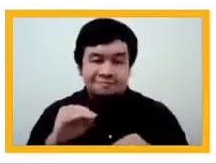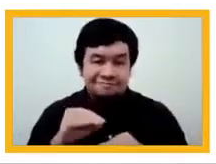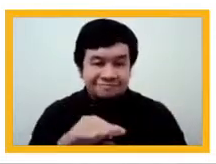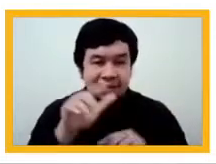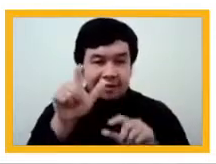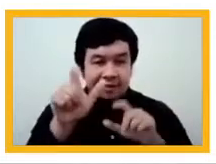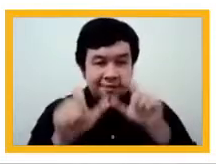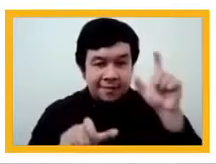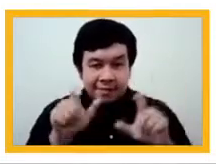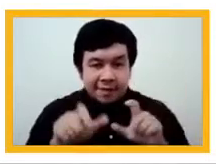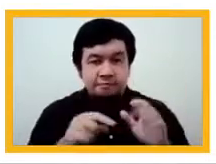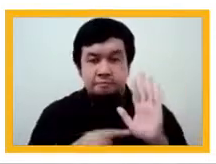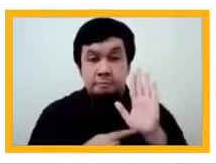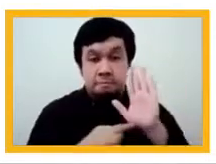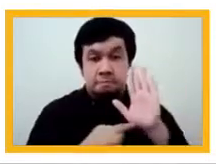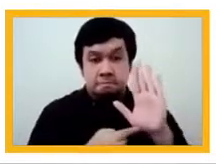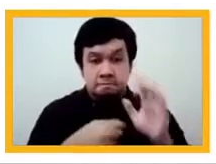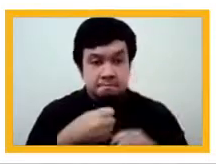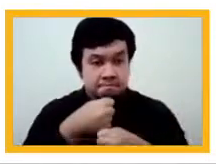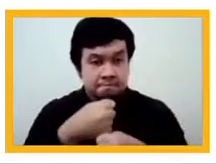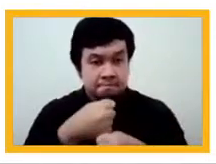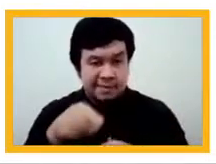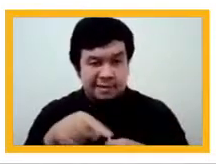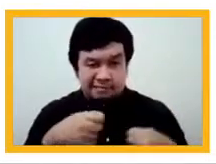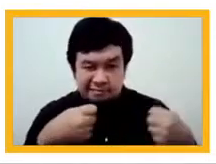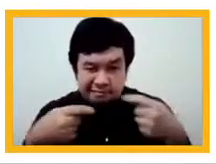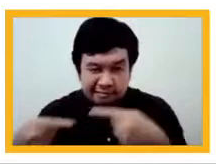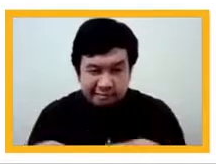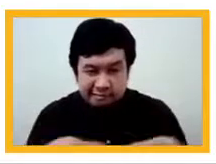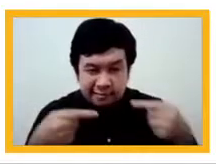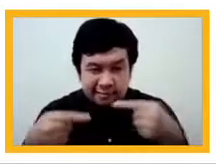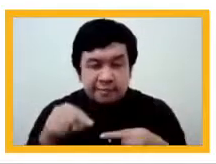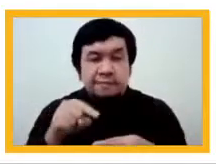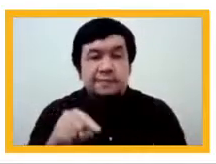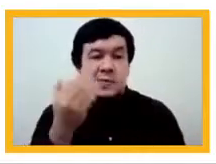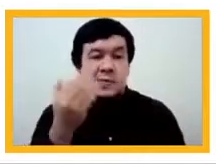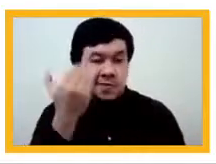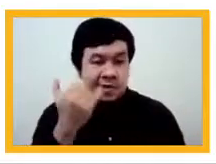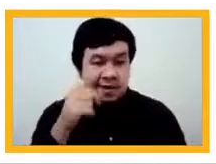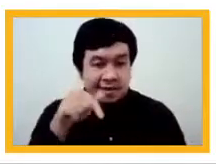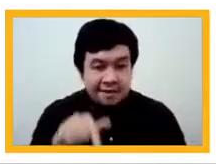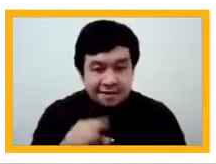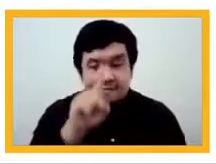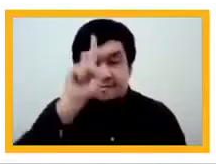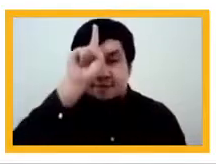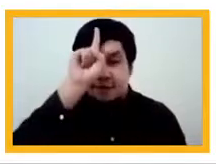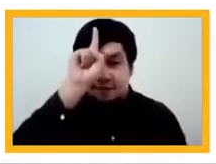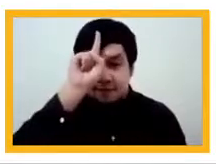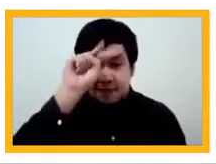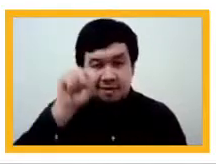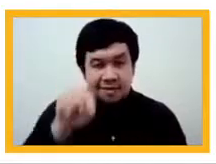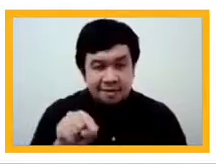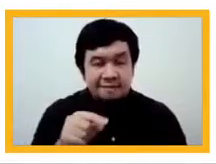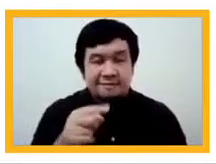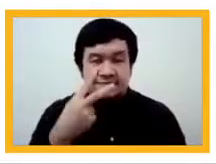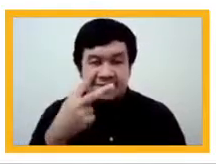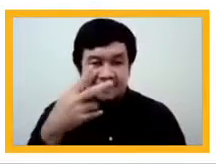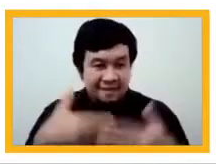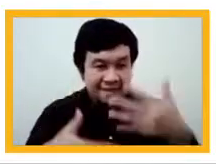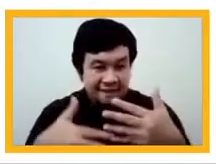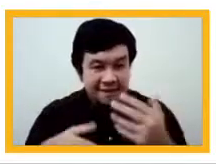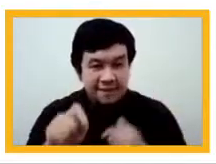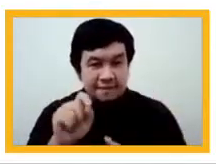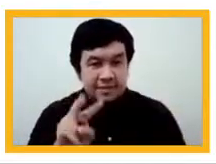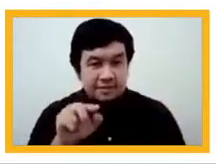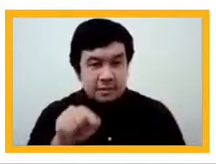Thus, the very roots of a German Tibet system are connected to a concept of vocation, which goes beyond the classroom